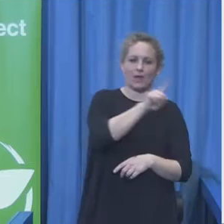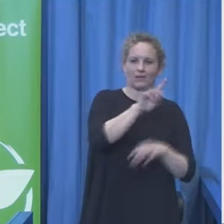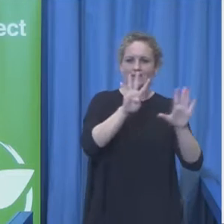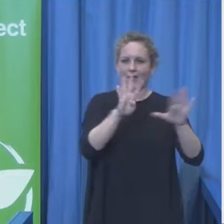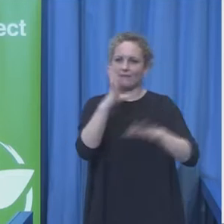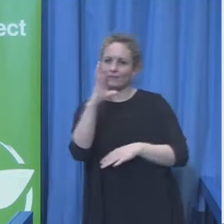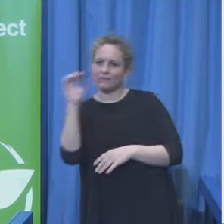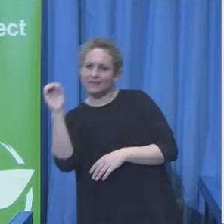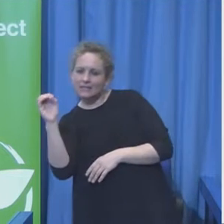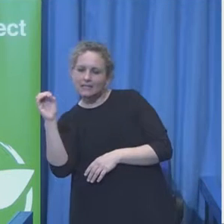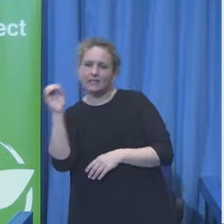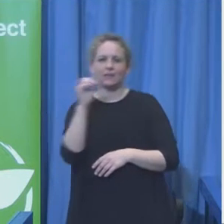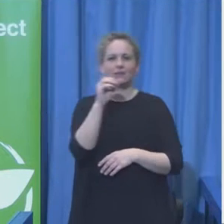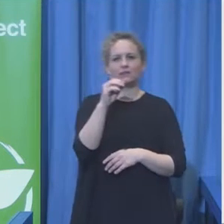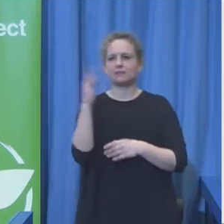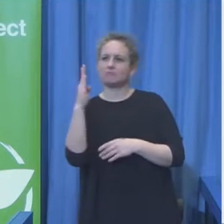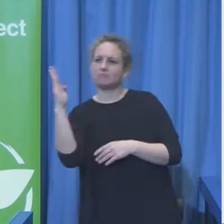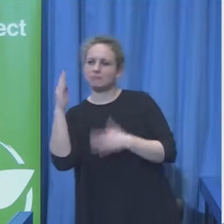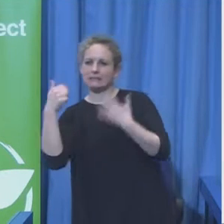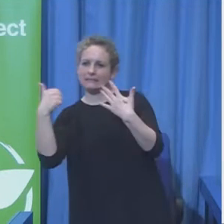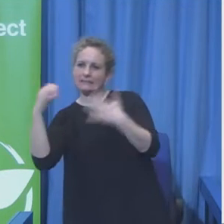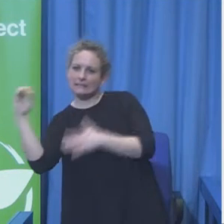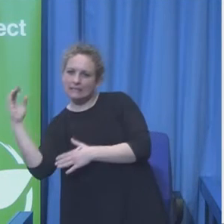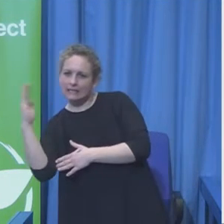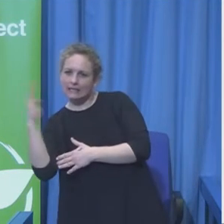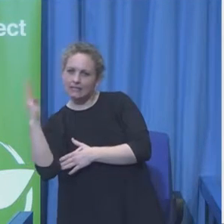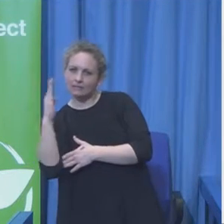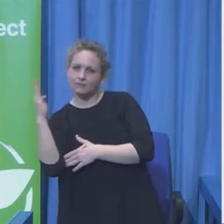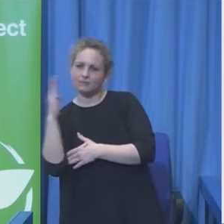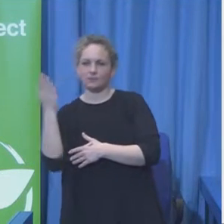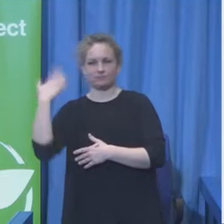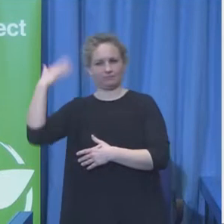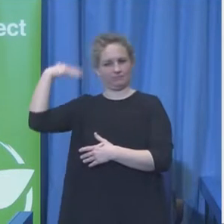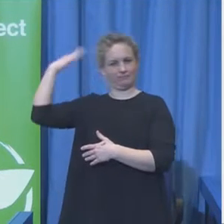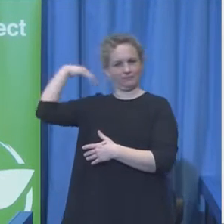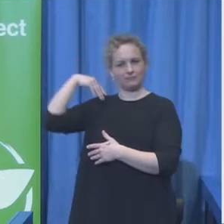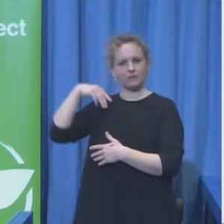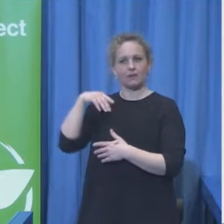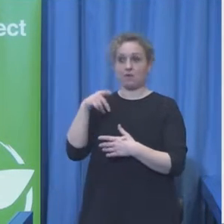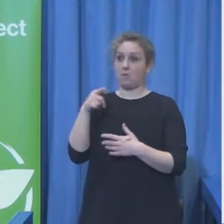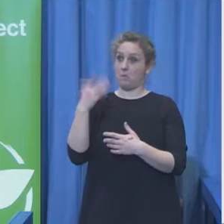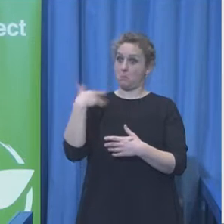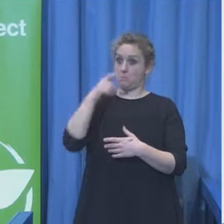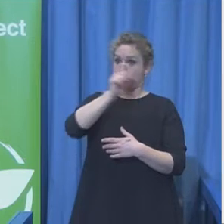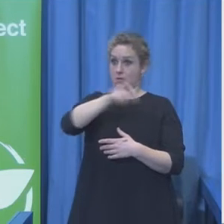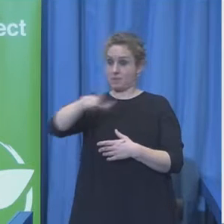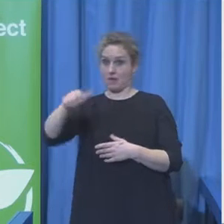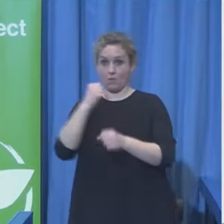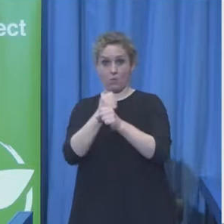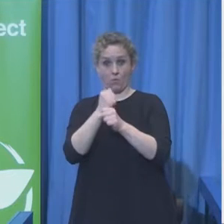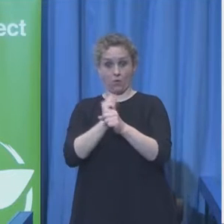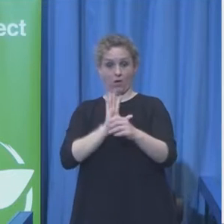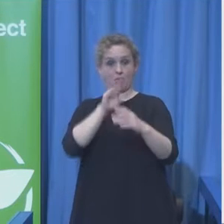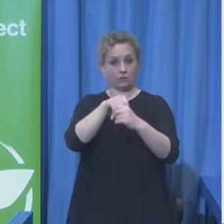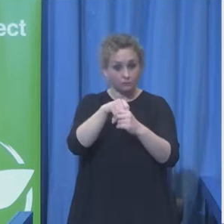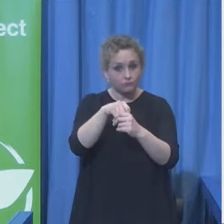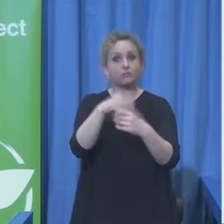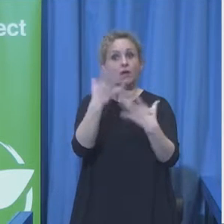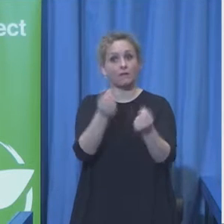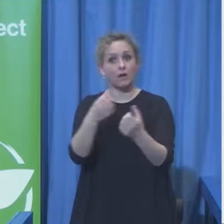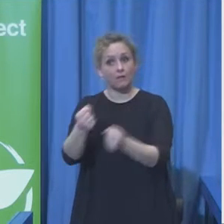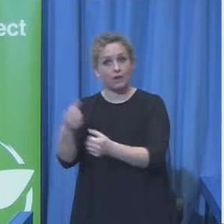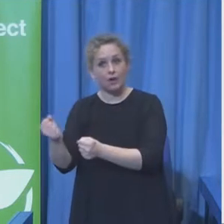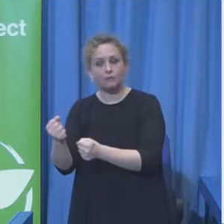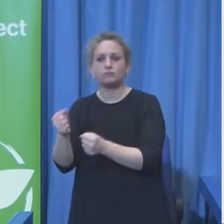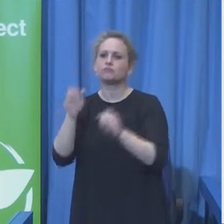era when our expectations for employment for persons with disabilities and for community living were much lower than they are today. So